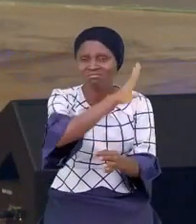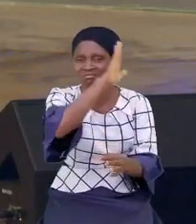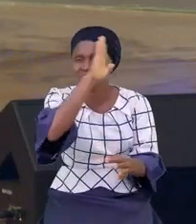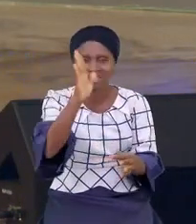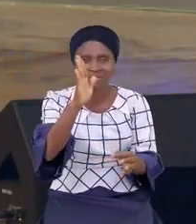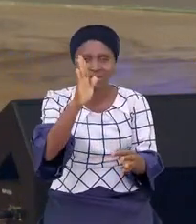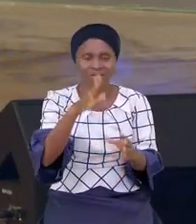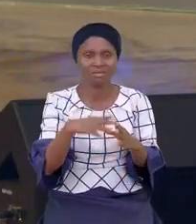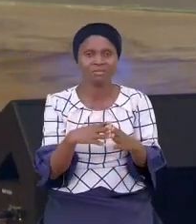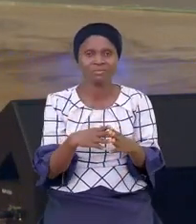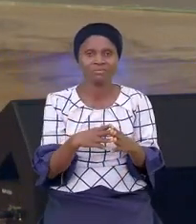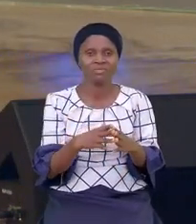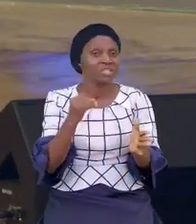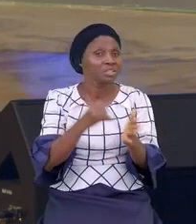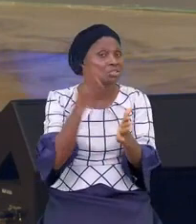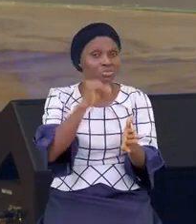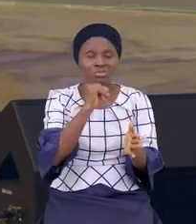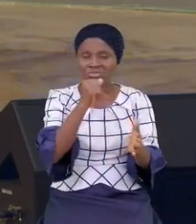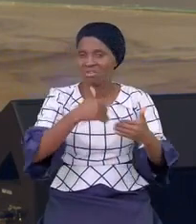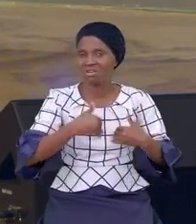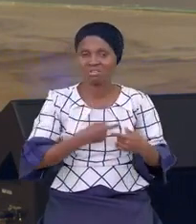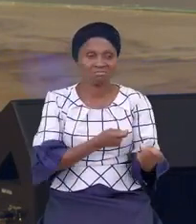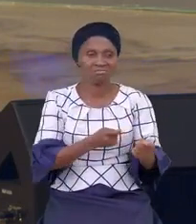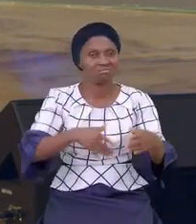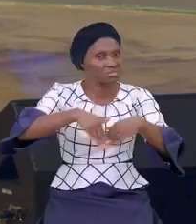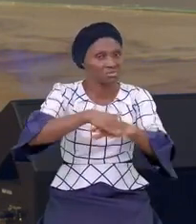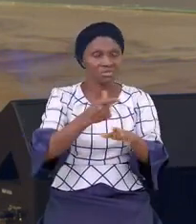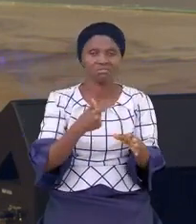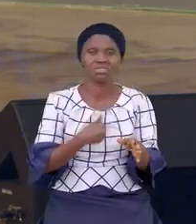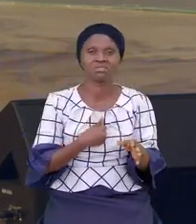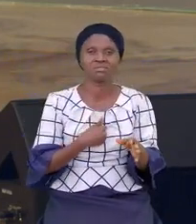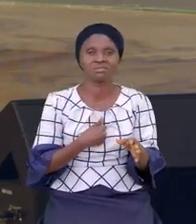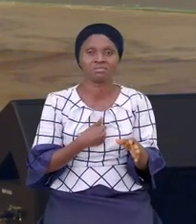never. It will not have dominion over me.